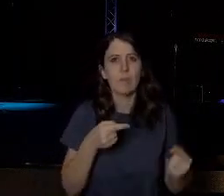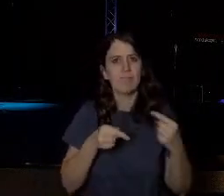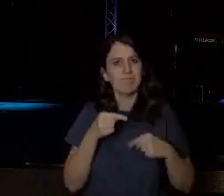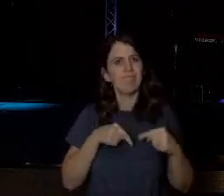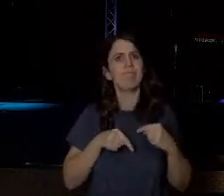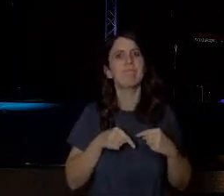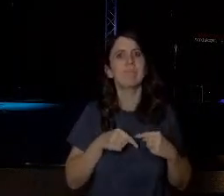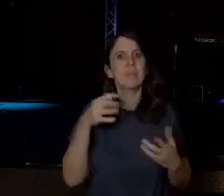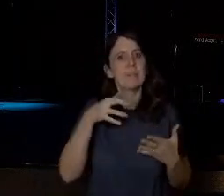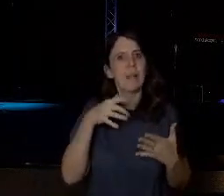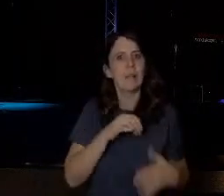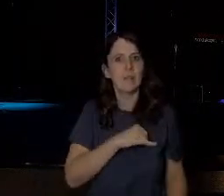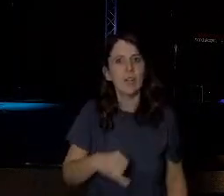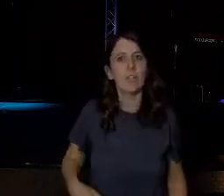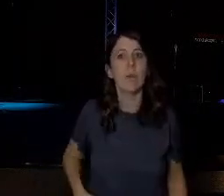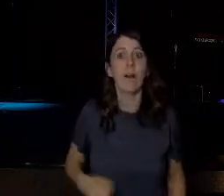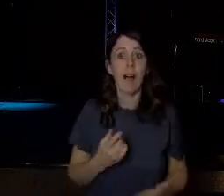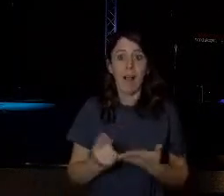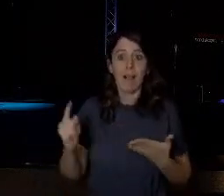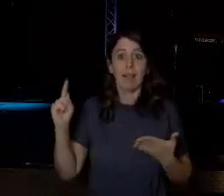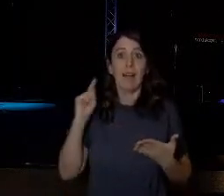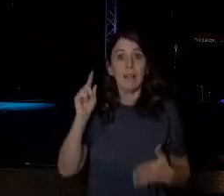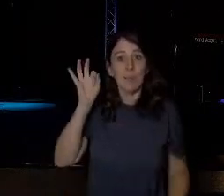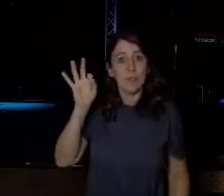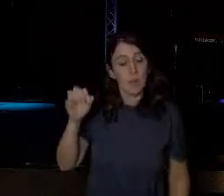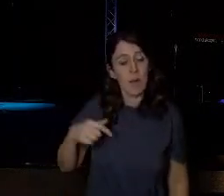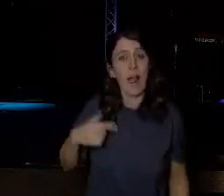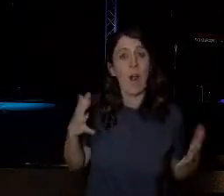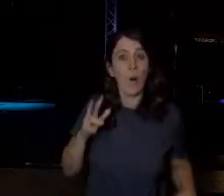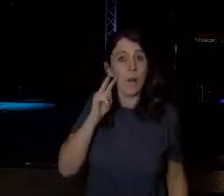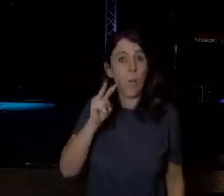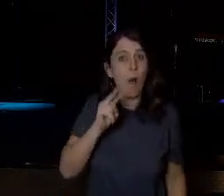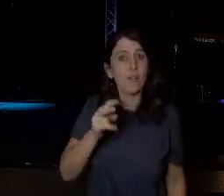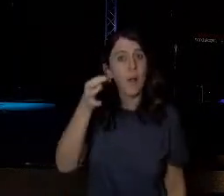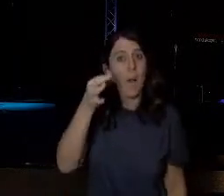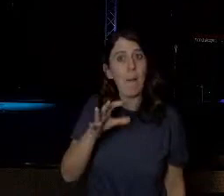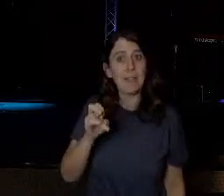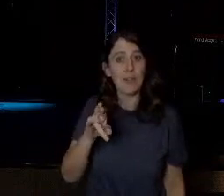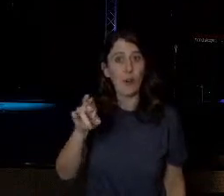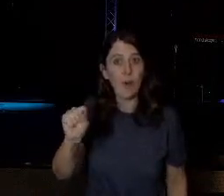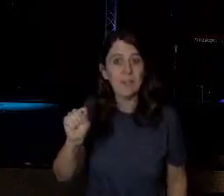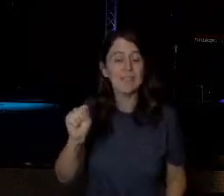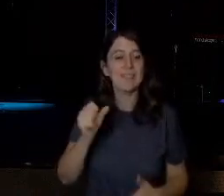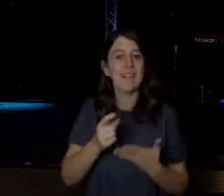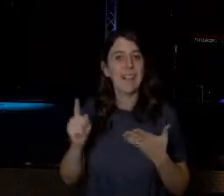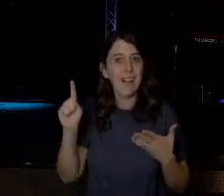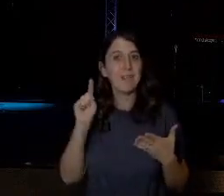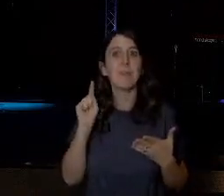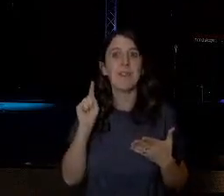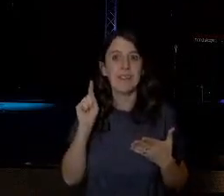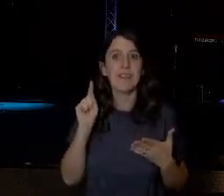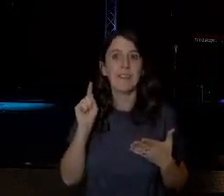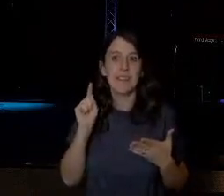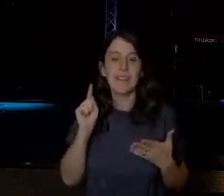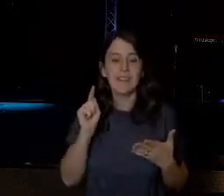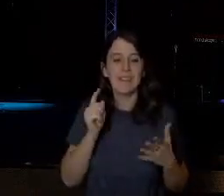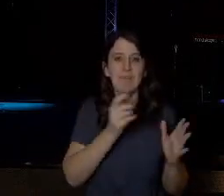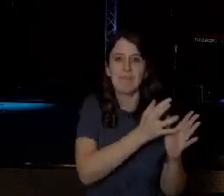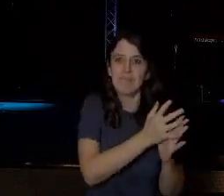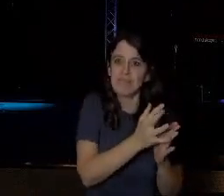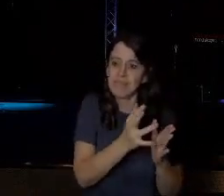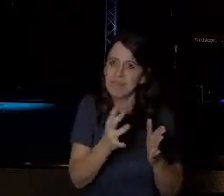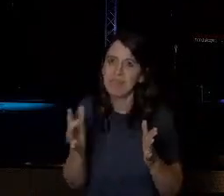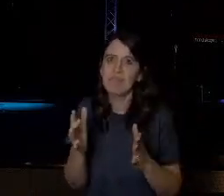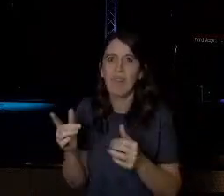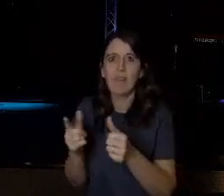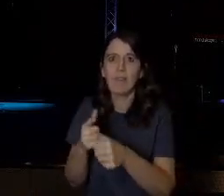look at Joshua. I actually went back and watched last week's sermon a little bit, and Pastor Chris actually brought us right to this point. He actually took us to